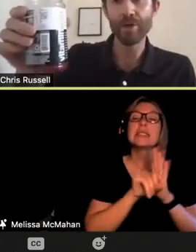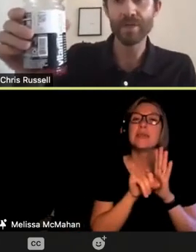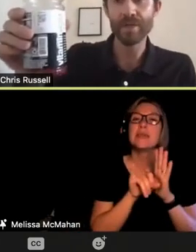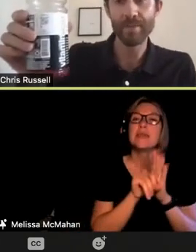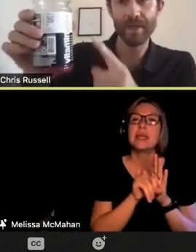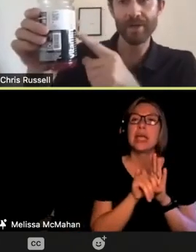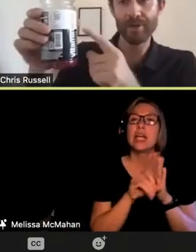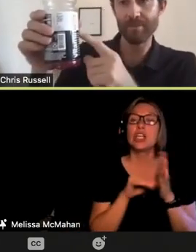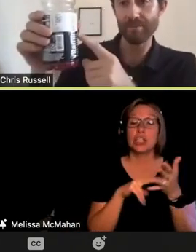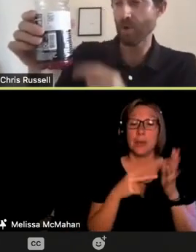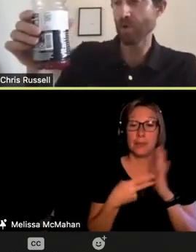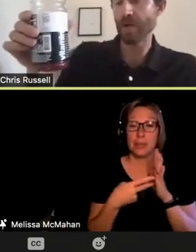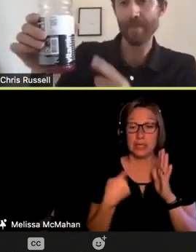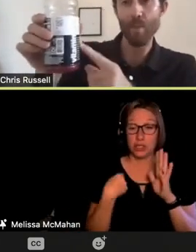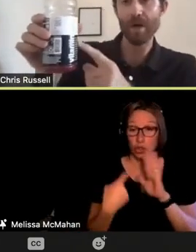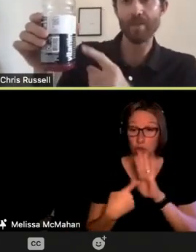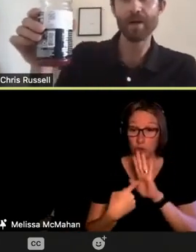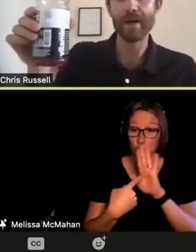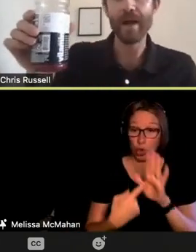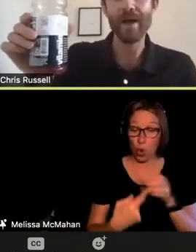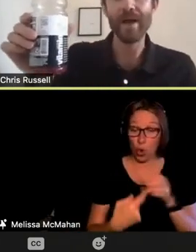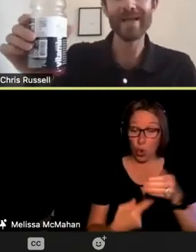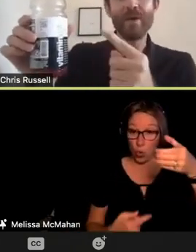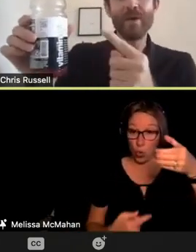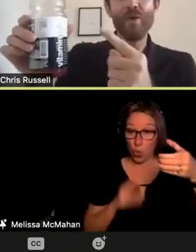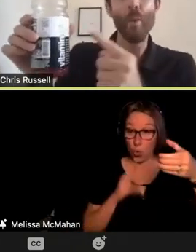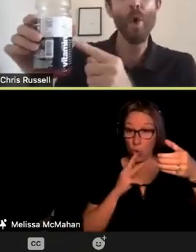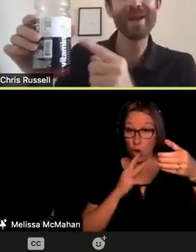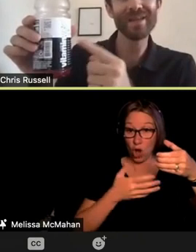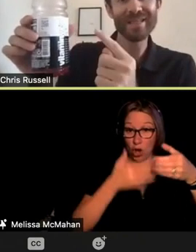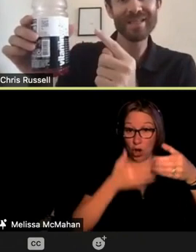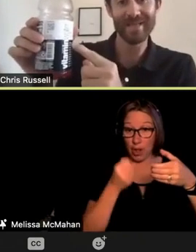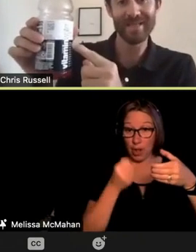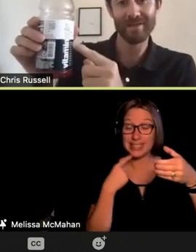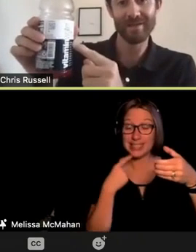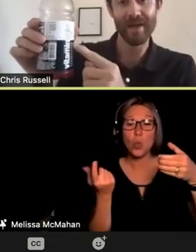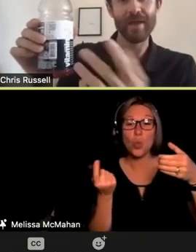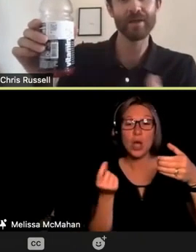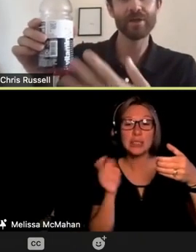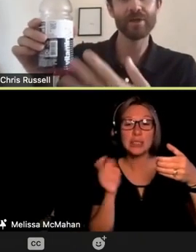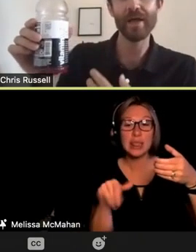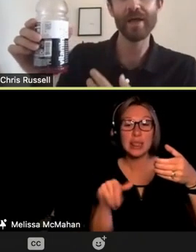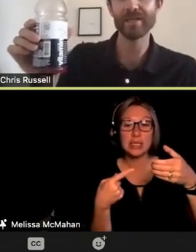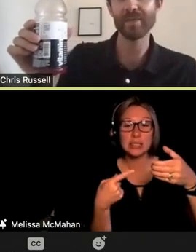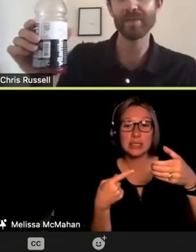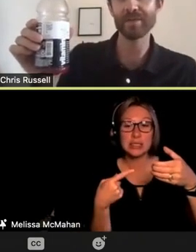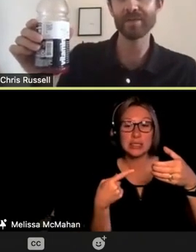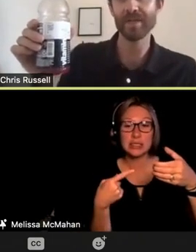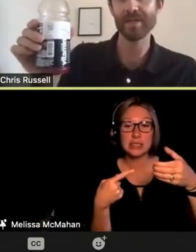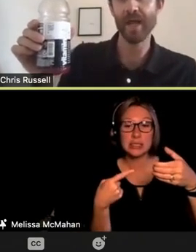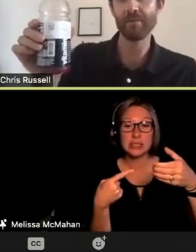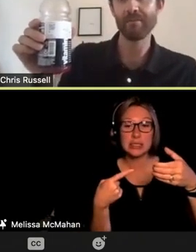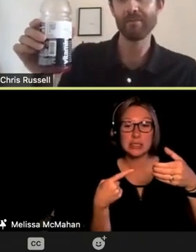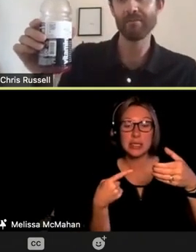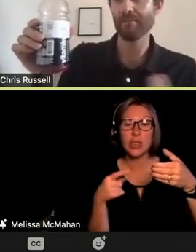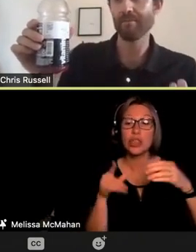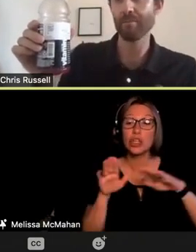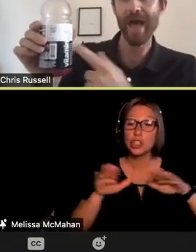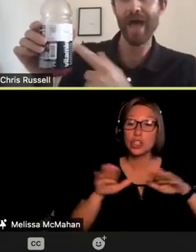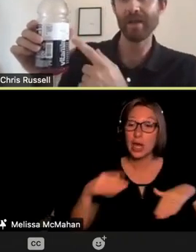when I show you something, I'm holding up my water bottle right now, and I say, what is this? And then the child has to be able to